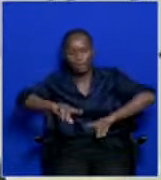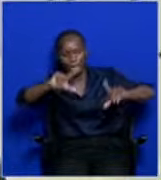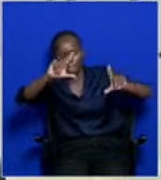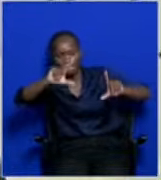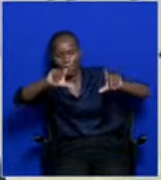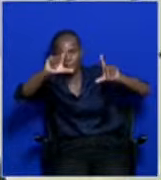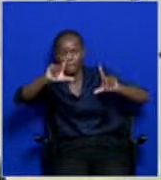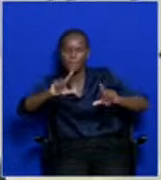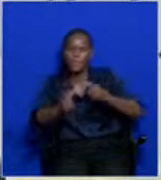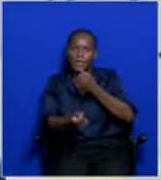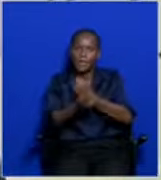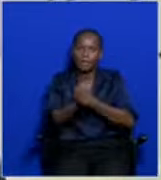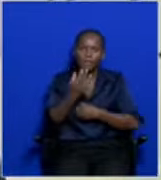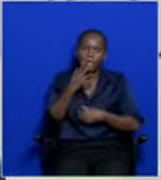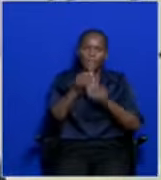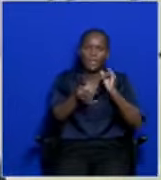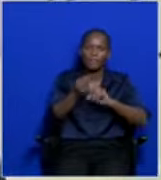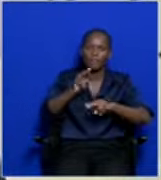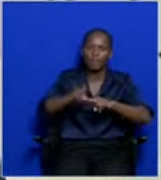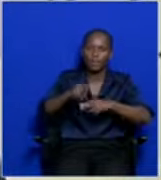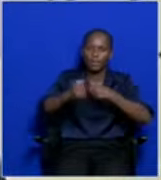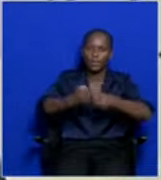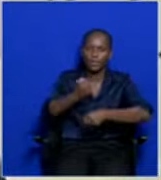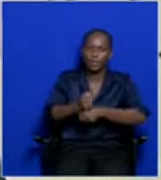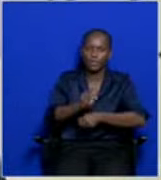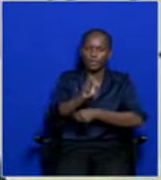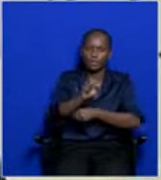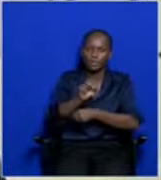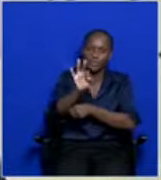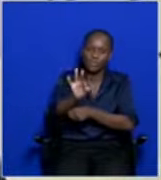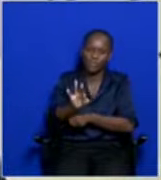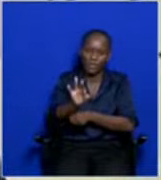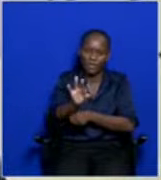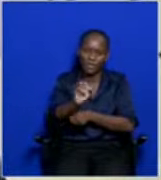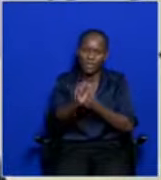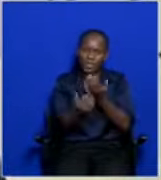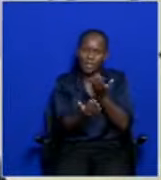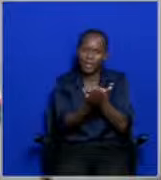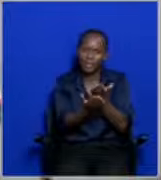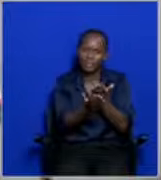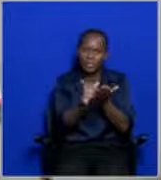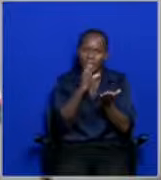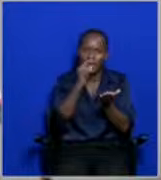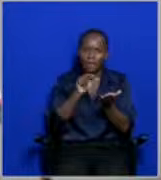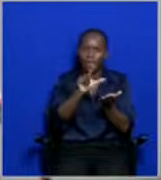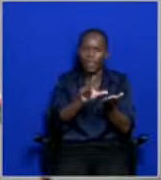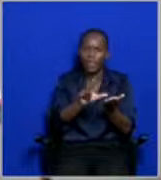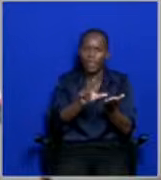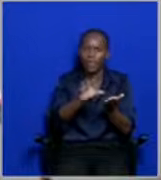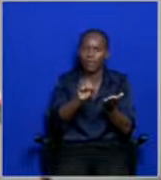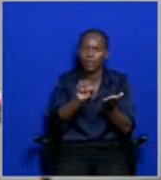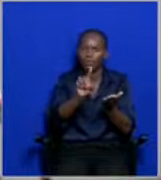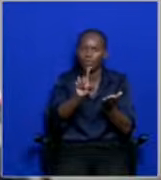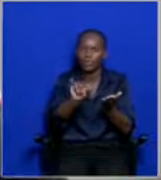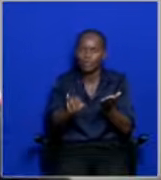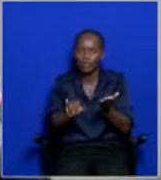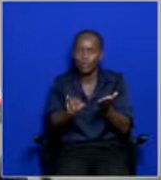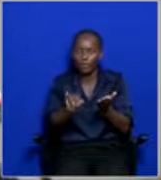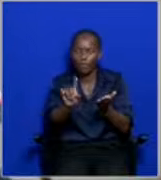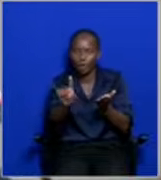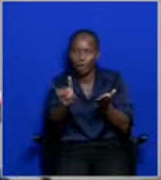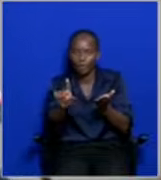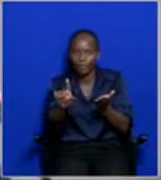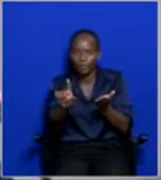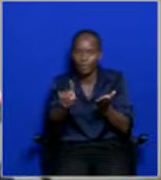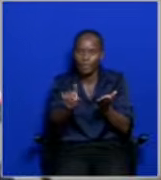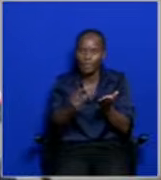is marked and attached here to as an extra LOD1. Those were the black and white pictures we couldn't make sense of until we